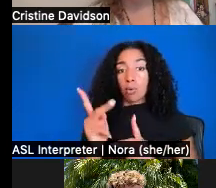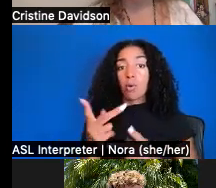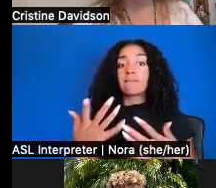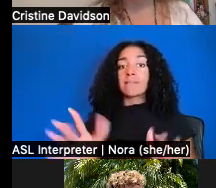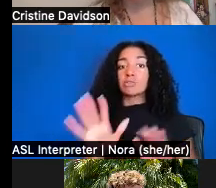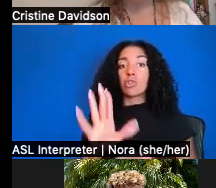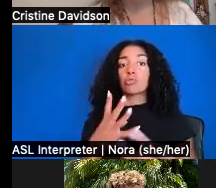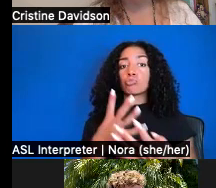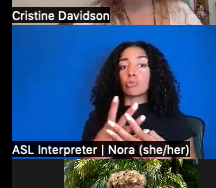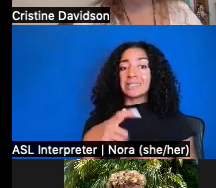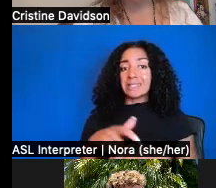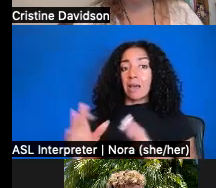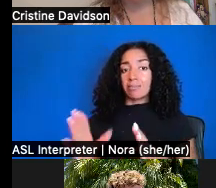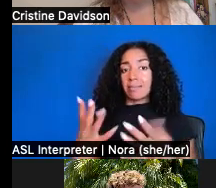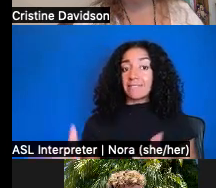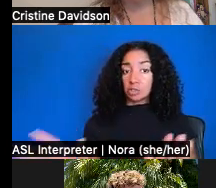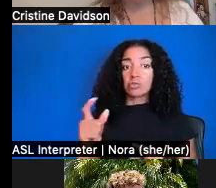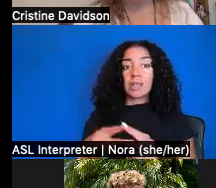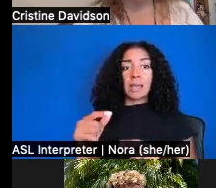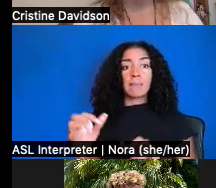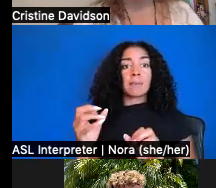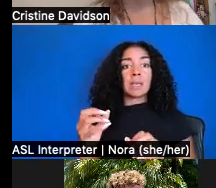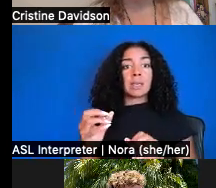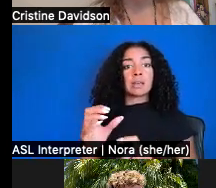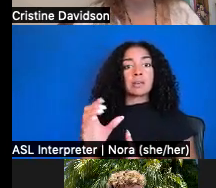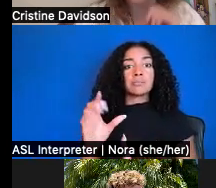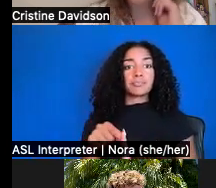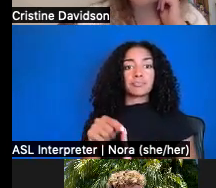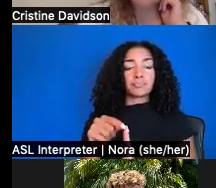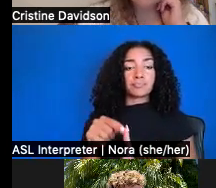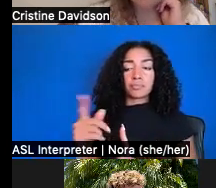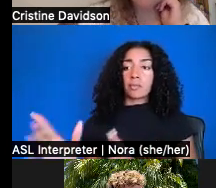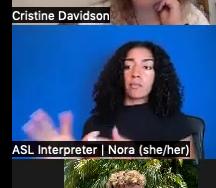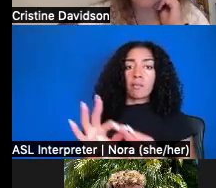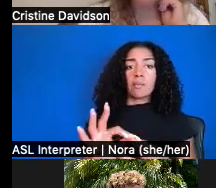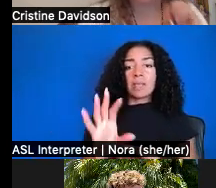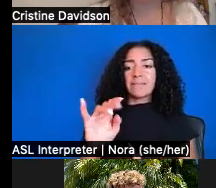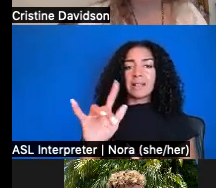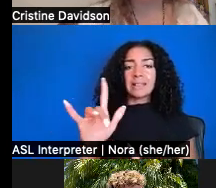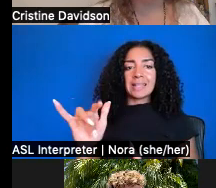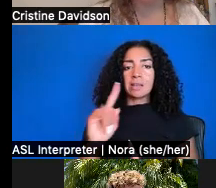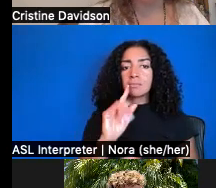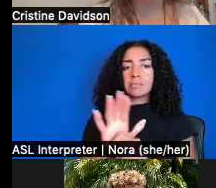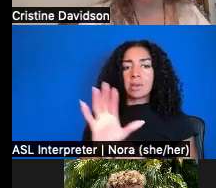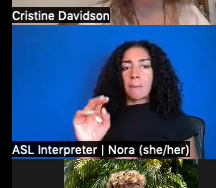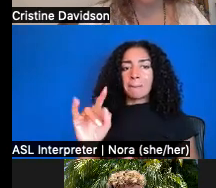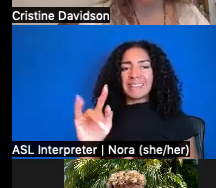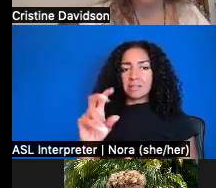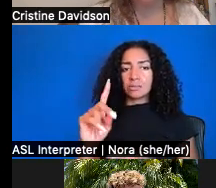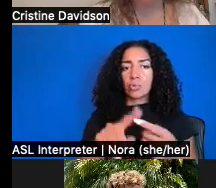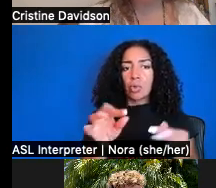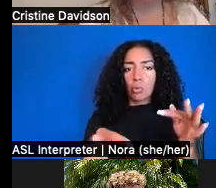treatment for an indeterminate time. A civil court can convict them, right? If the judge determines them to